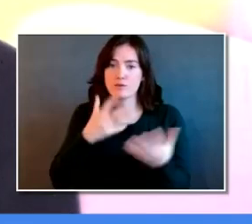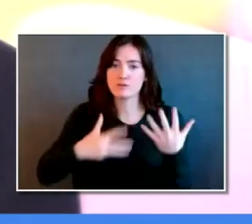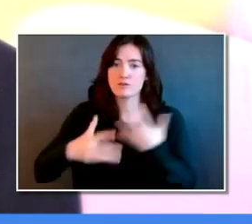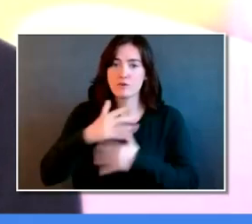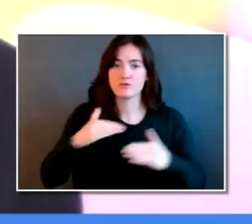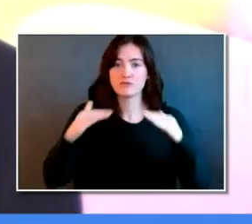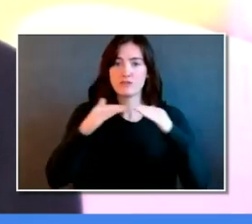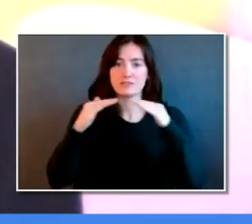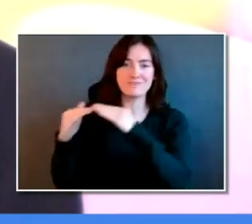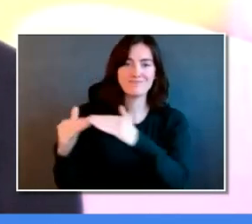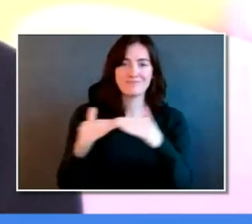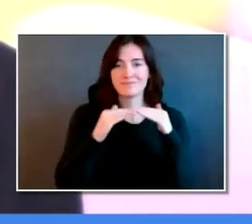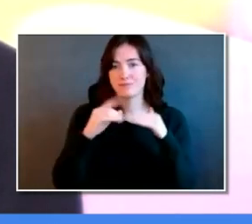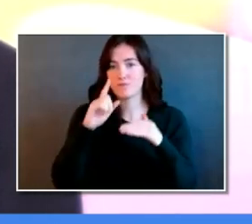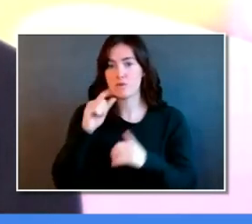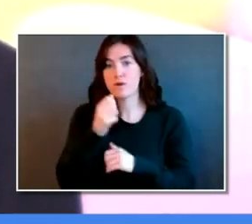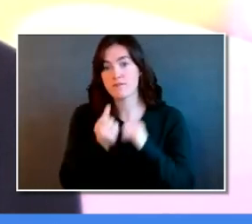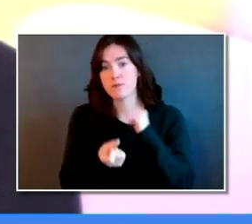His life